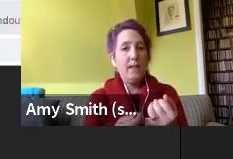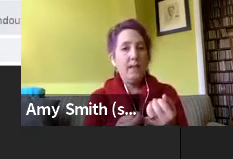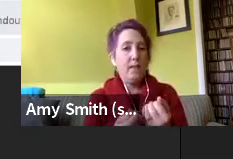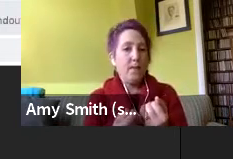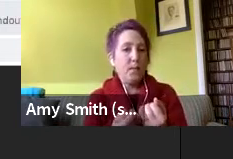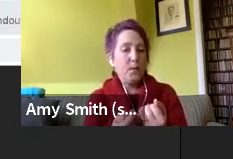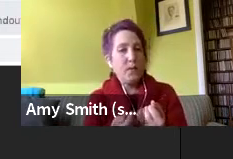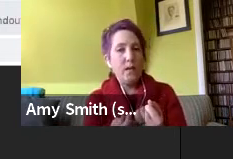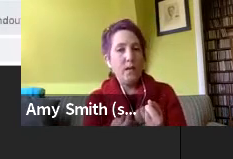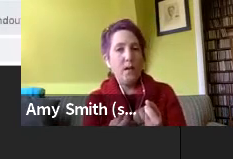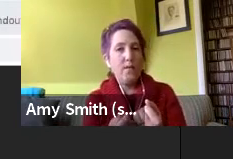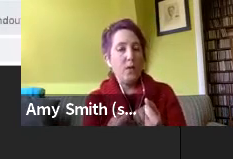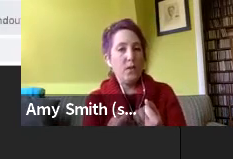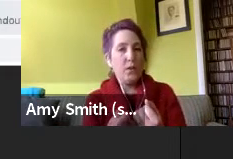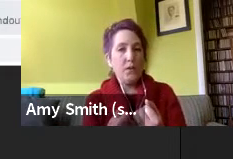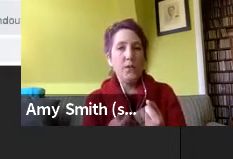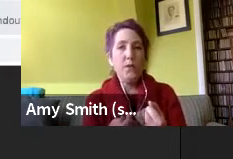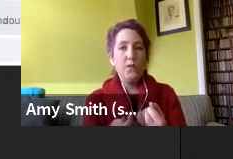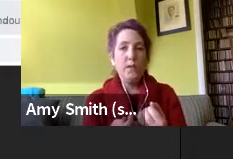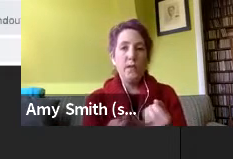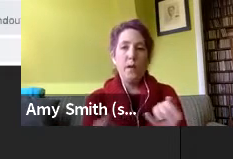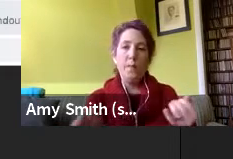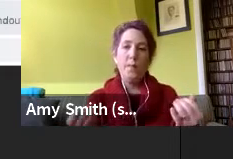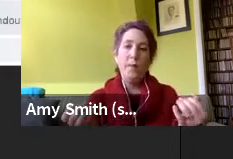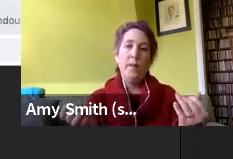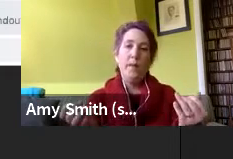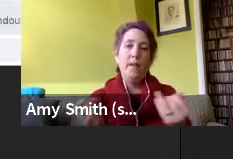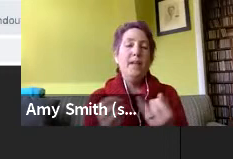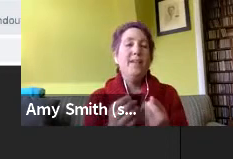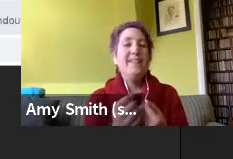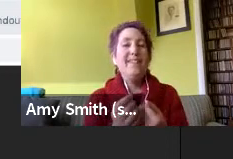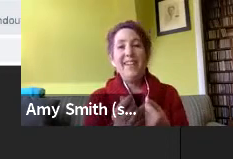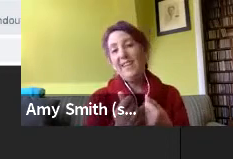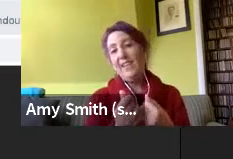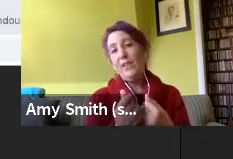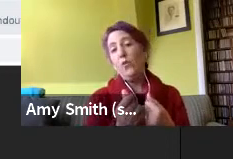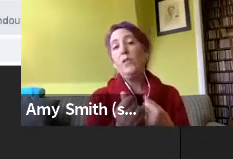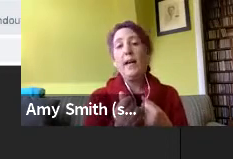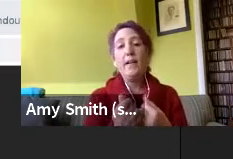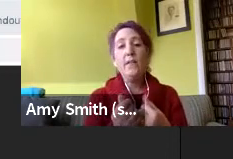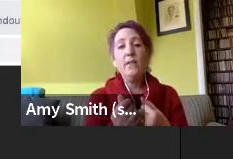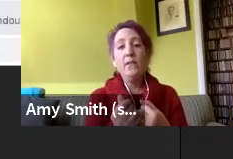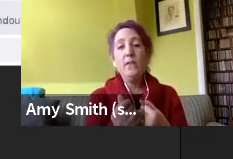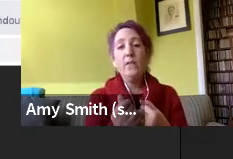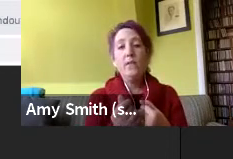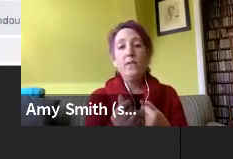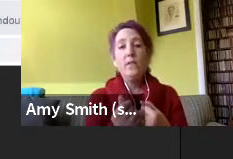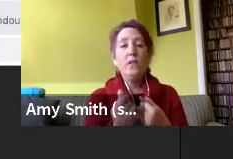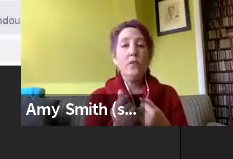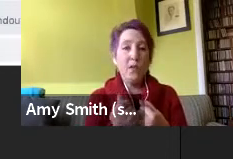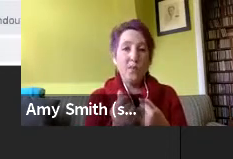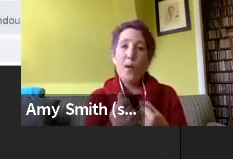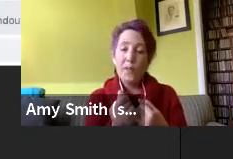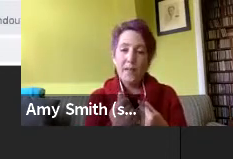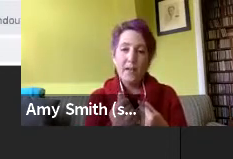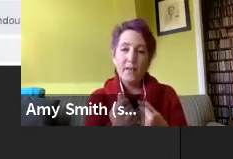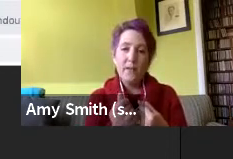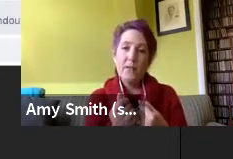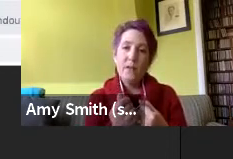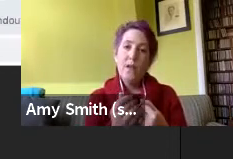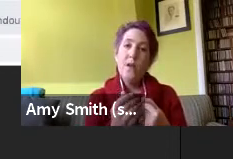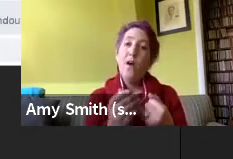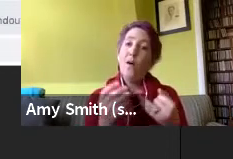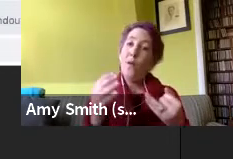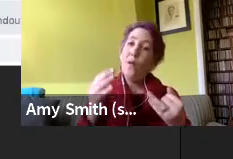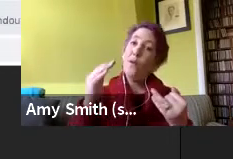exceed 7% of your adjusted gross income, state and local taxes, including property